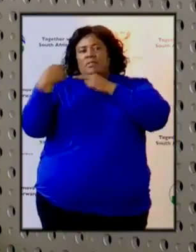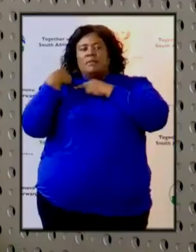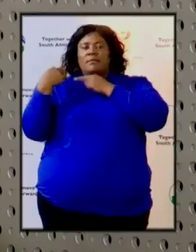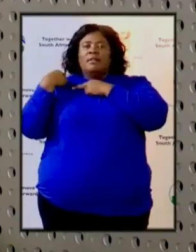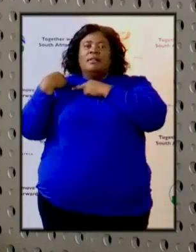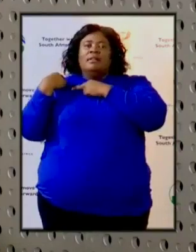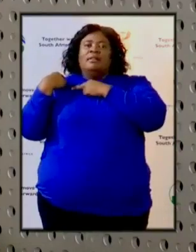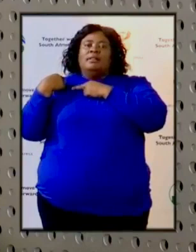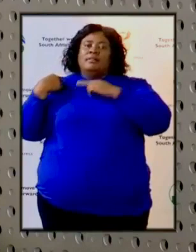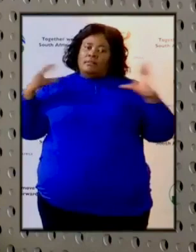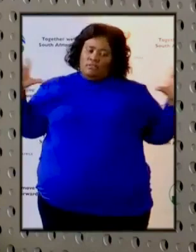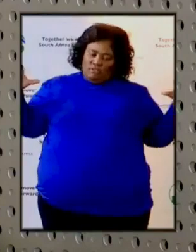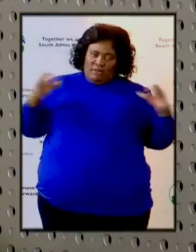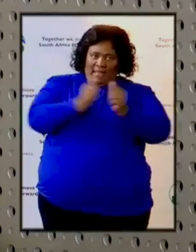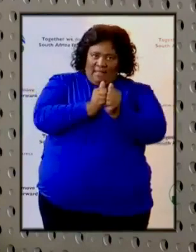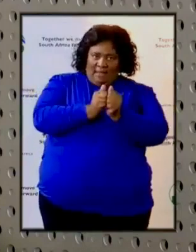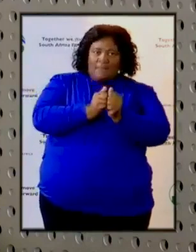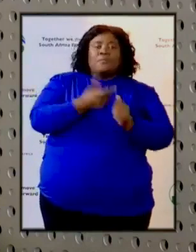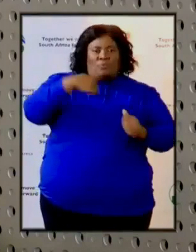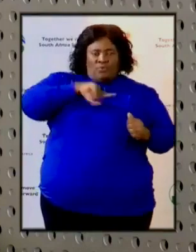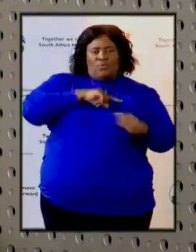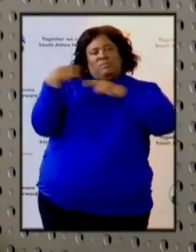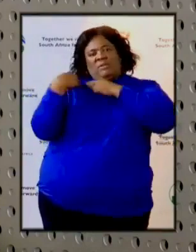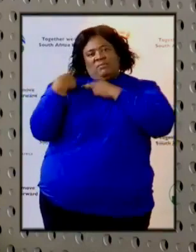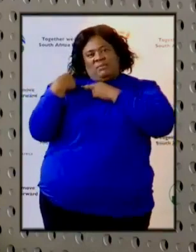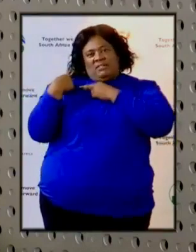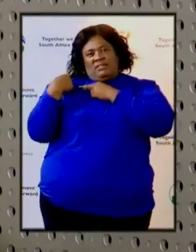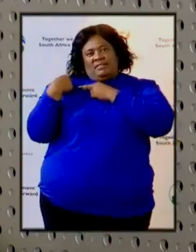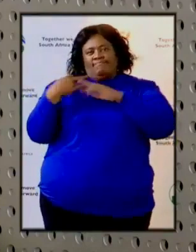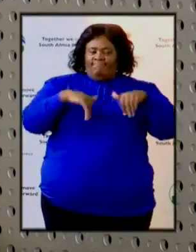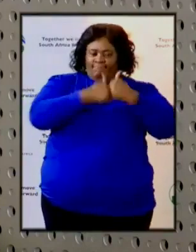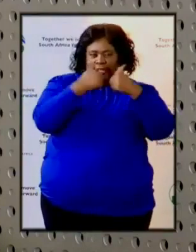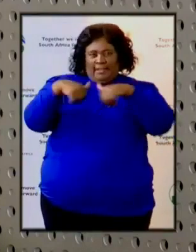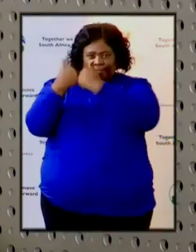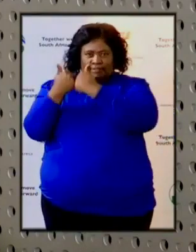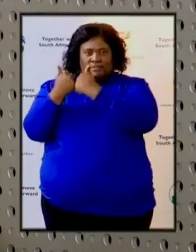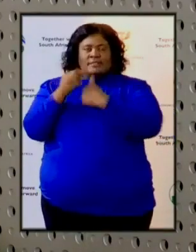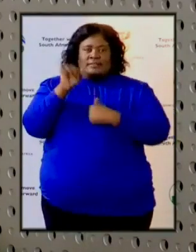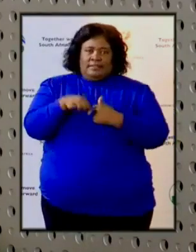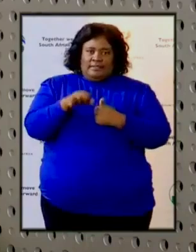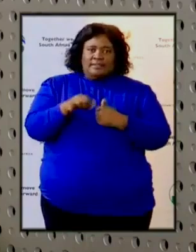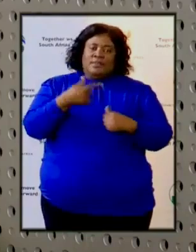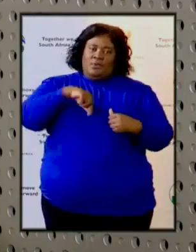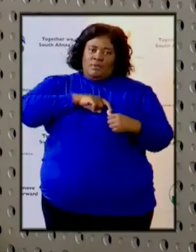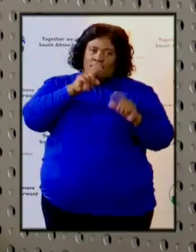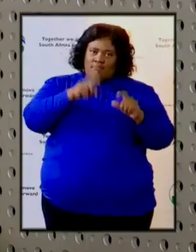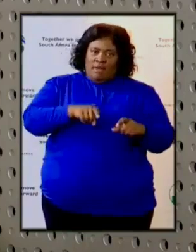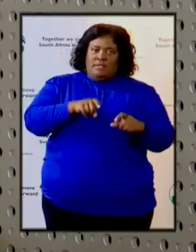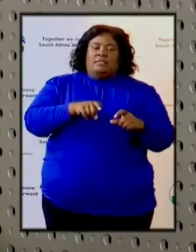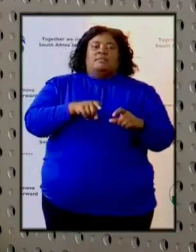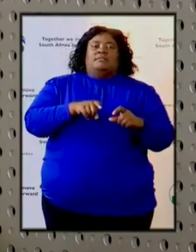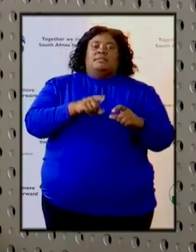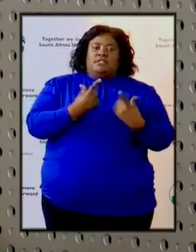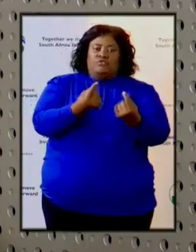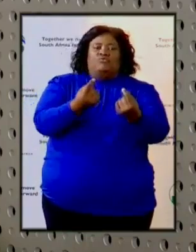our collective responsibility, collective challenge, and we must make collective